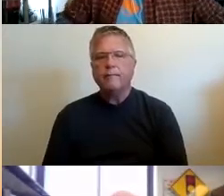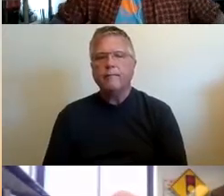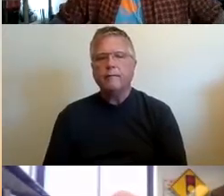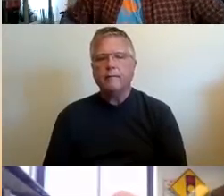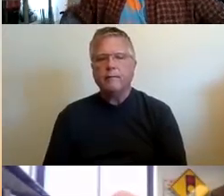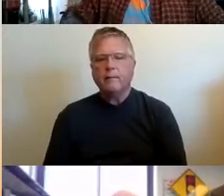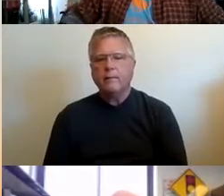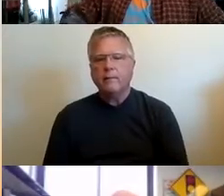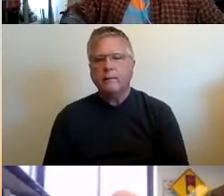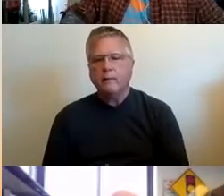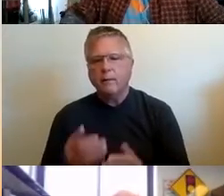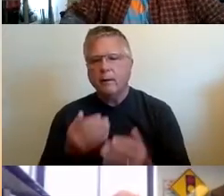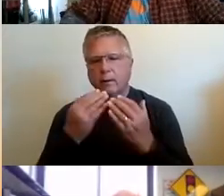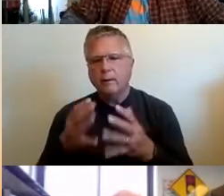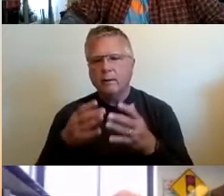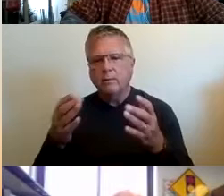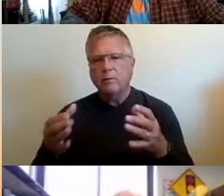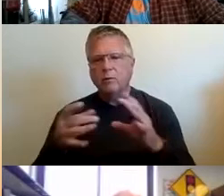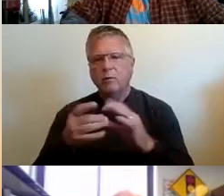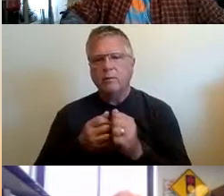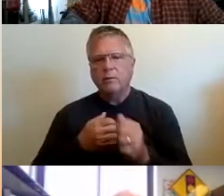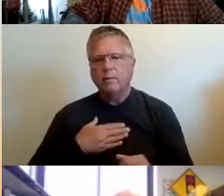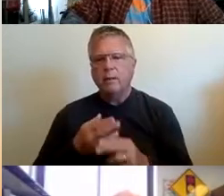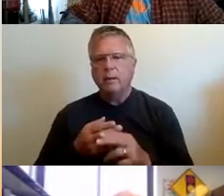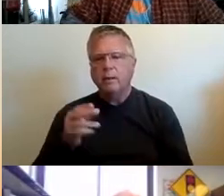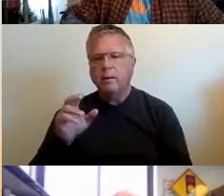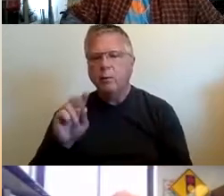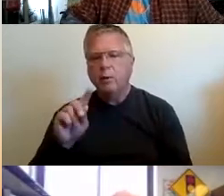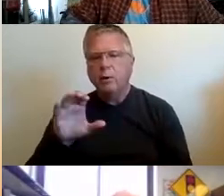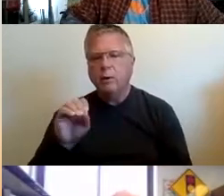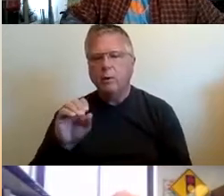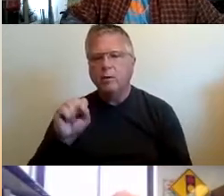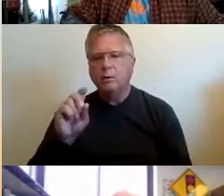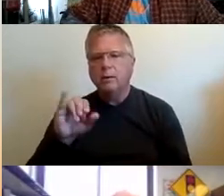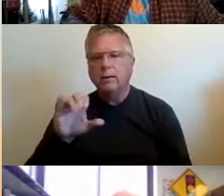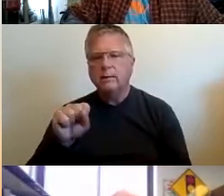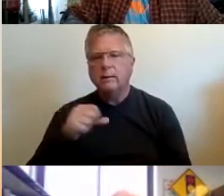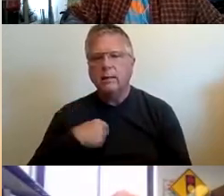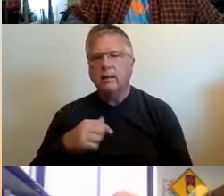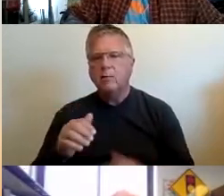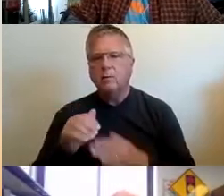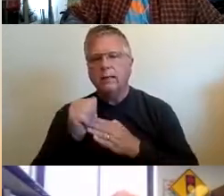thank you so much for joining us tonight. My name is Ricardo Solis. I'm gonna be guiding us